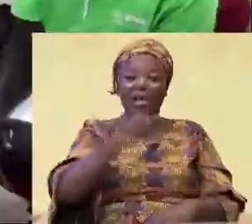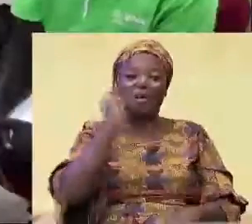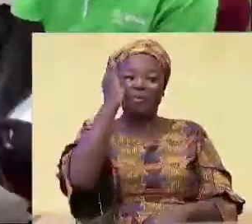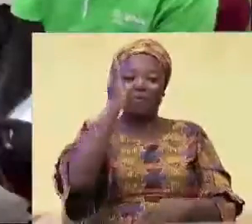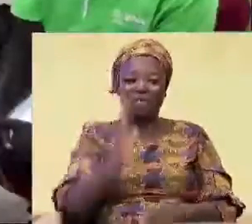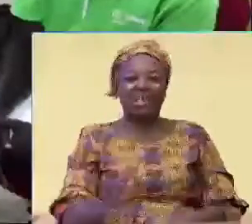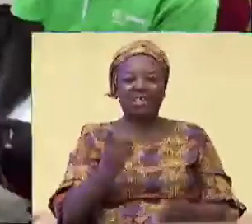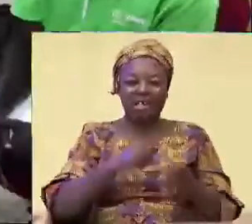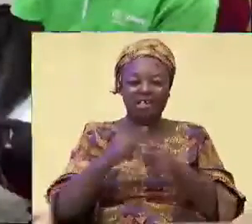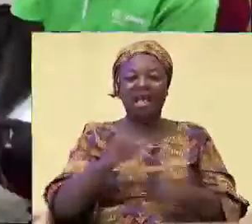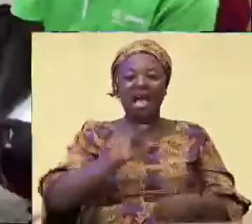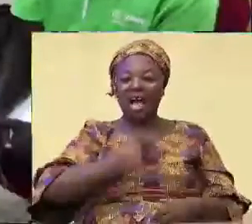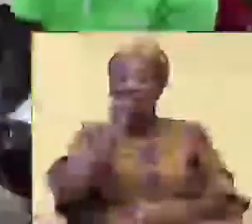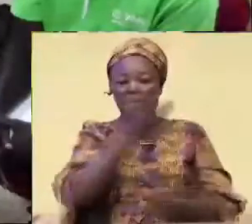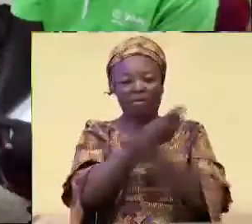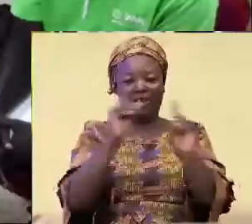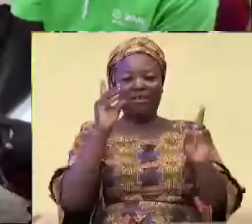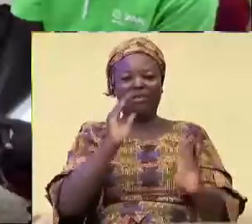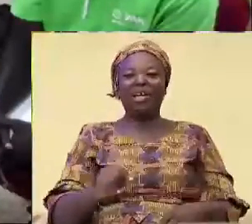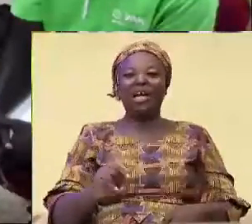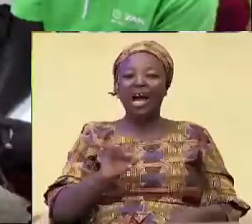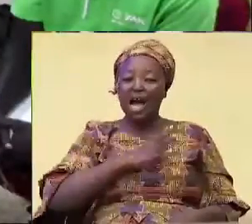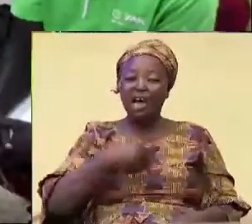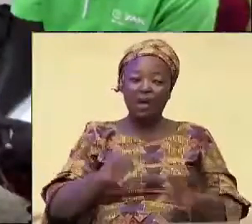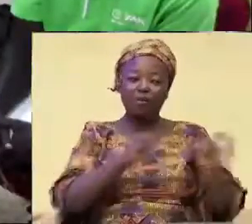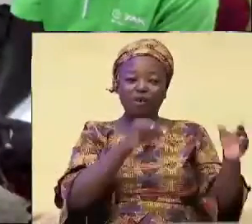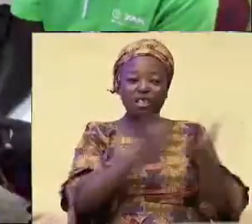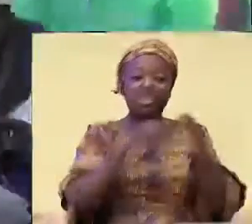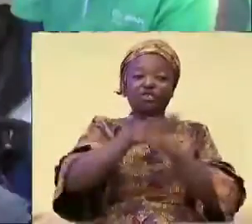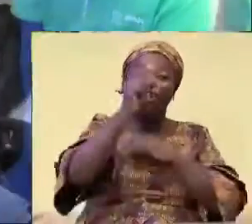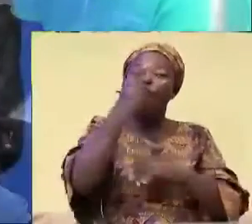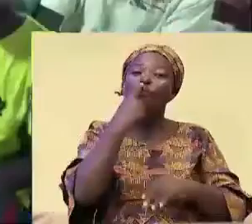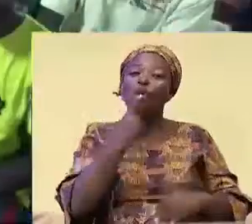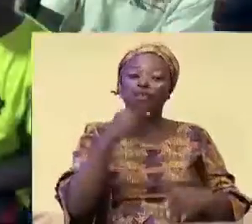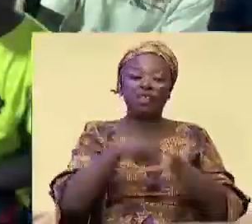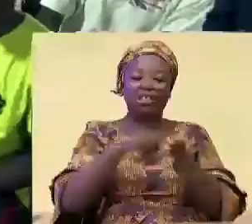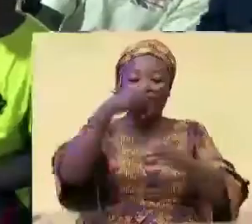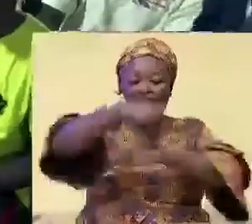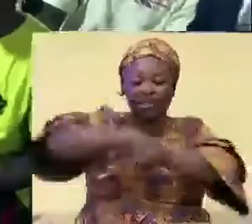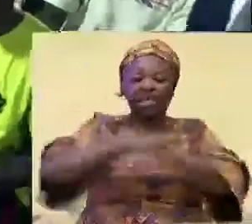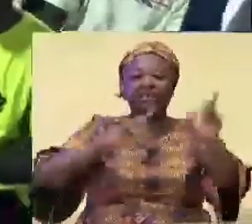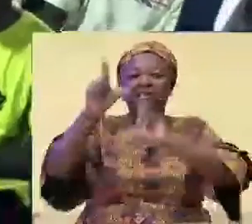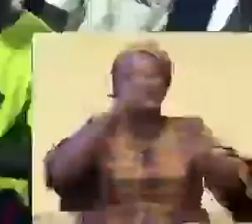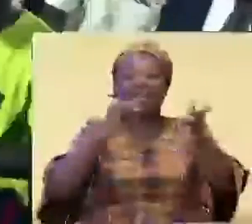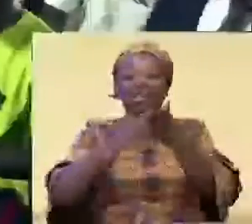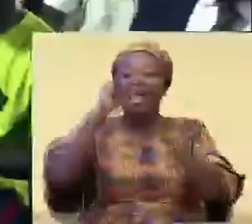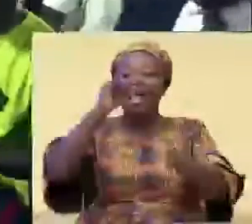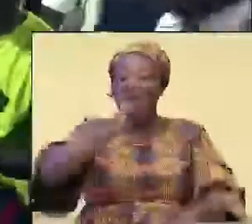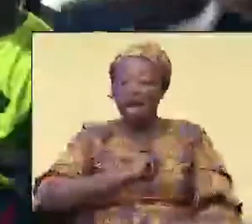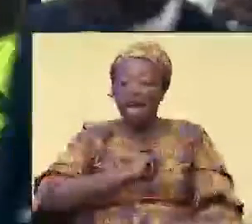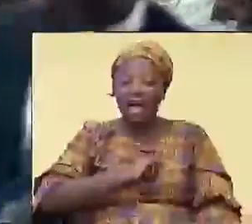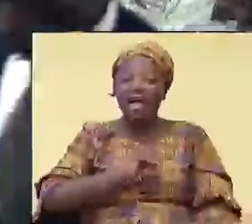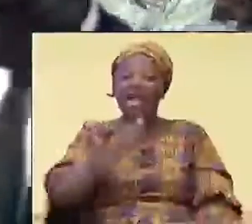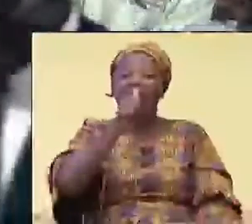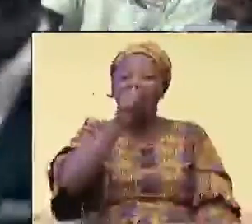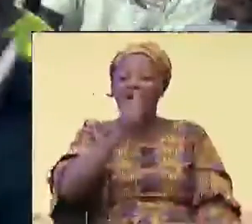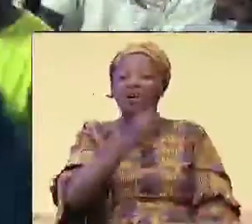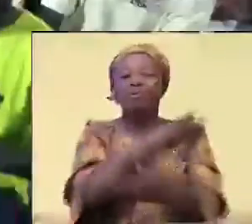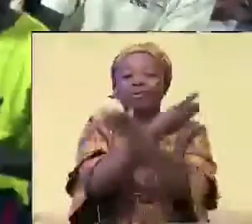delivered, and I put it to your mouth tonight. You are delivered. Say, I